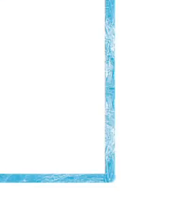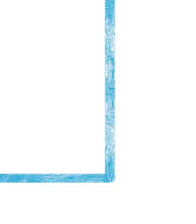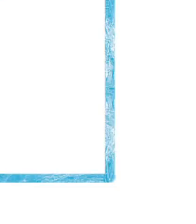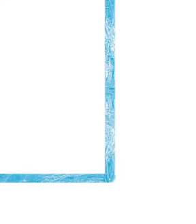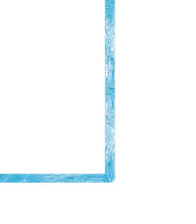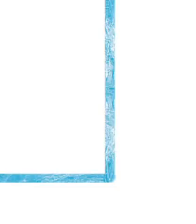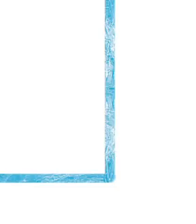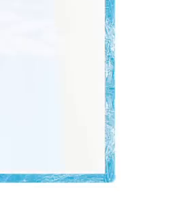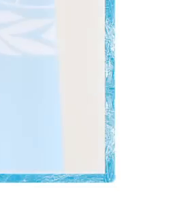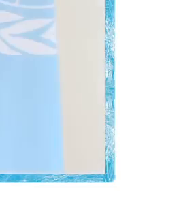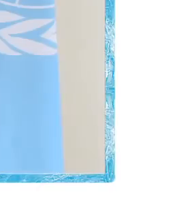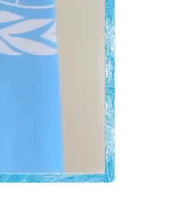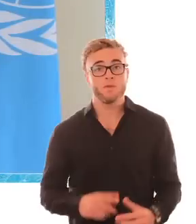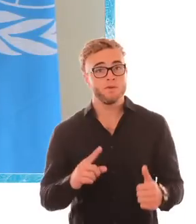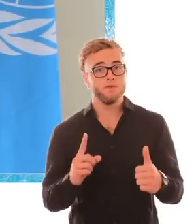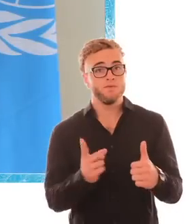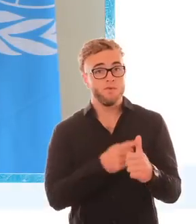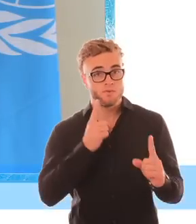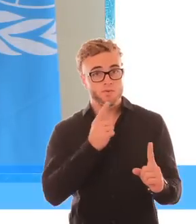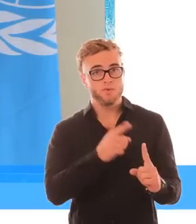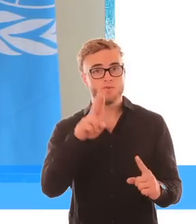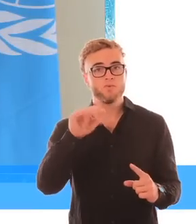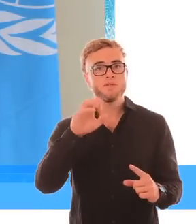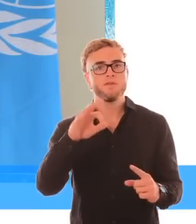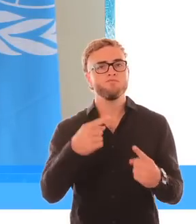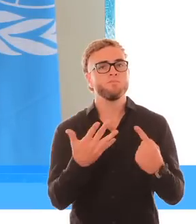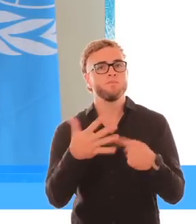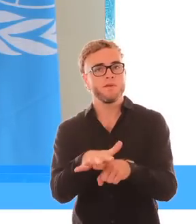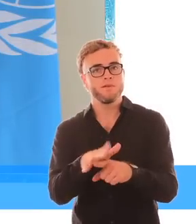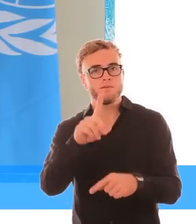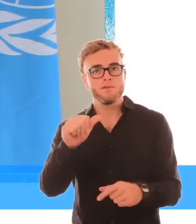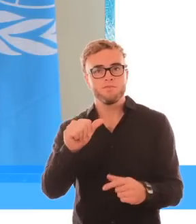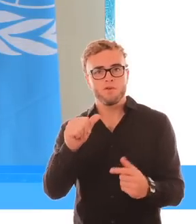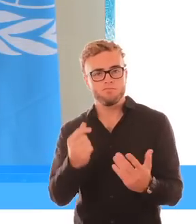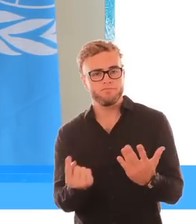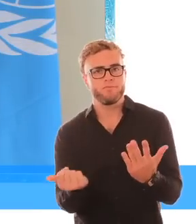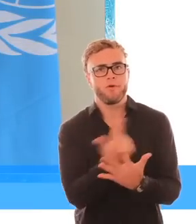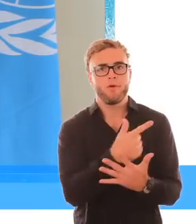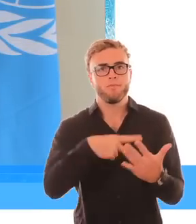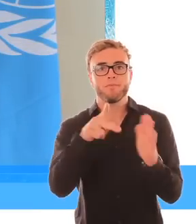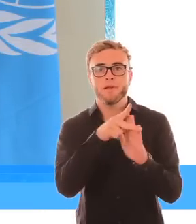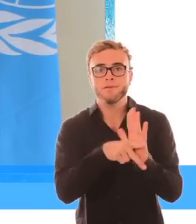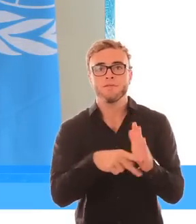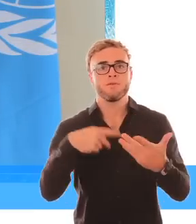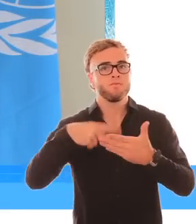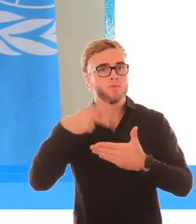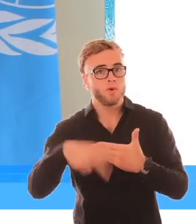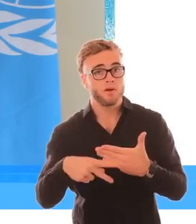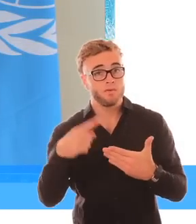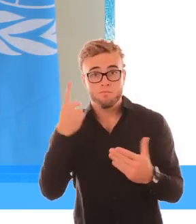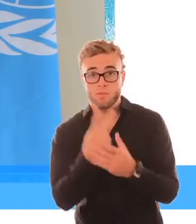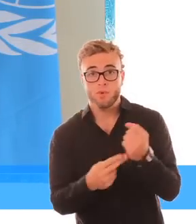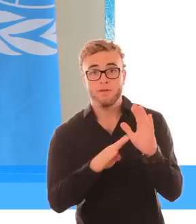Disabilities, UNICEF. The first goal is for UNICEF to mainstream disabilities across all of our policies and programs, both